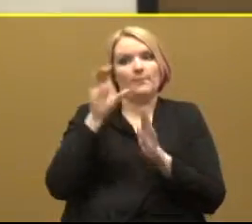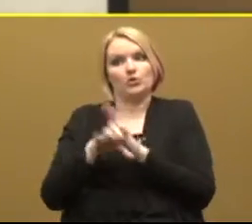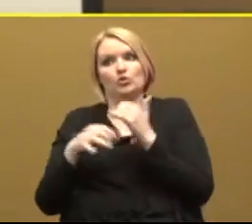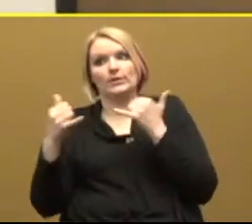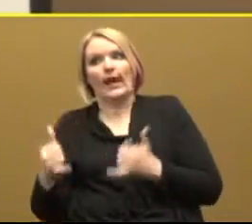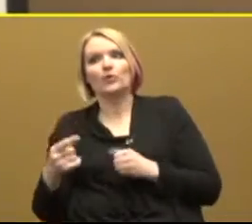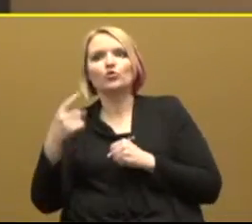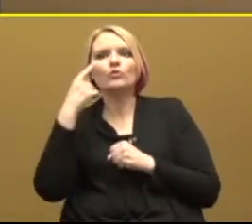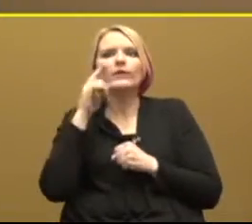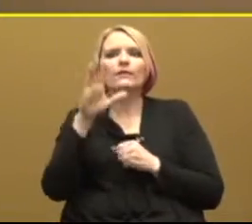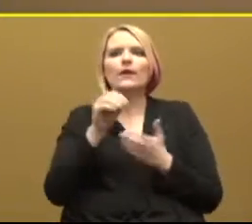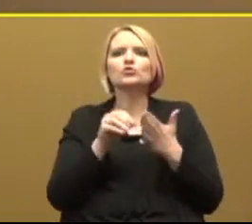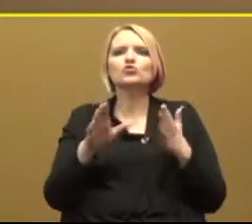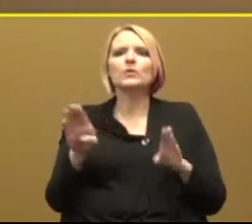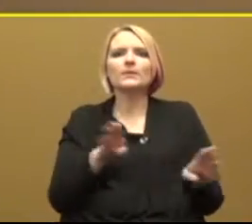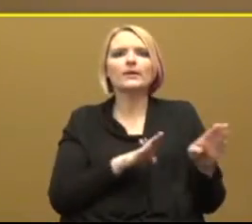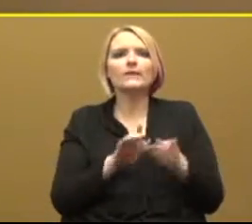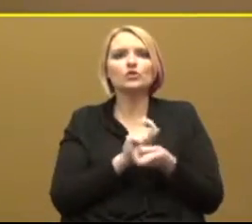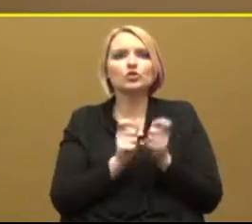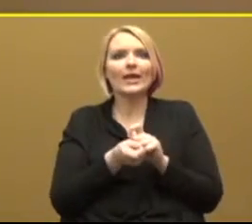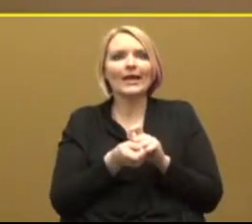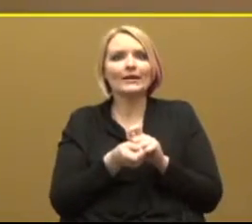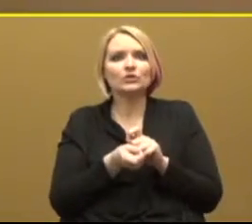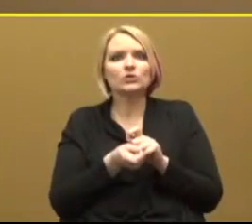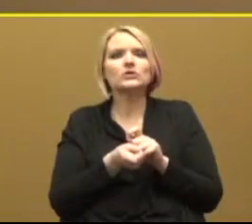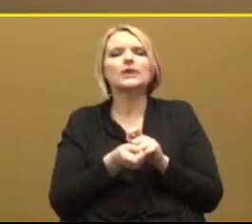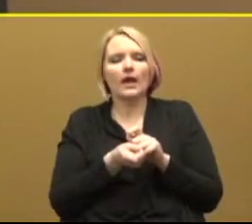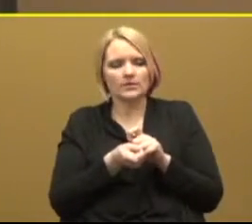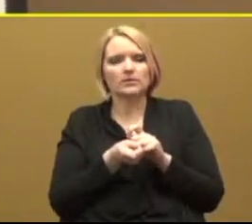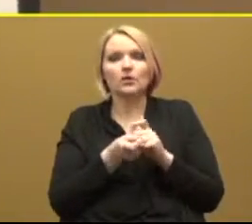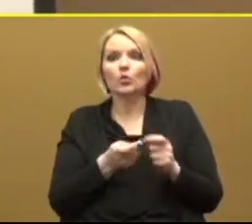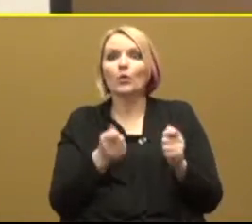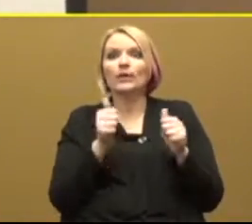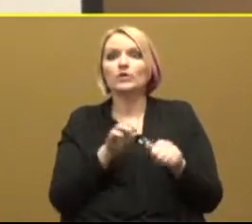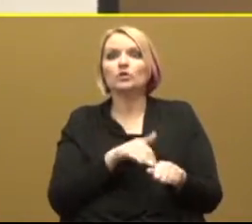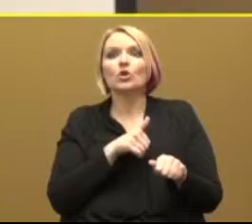student behavior changed? Quickly or slowly?